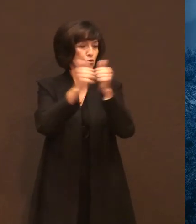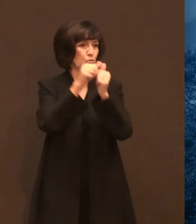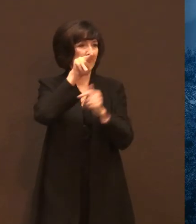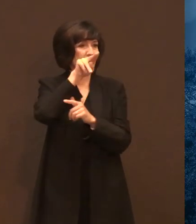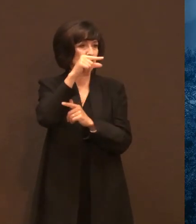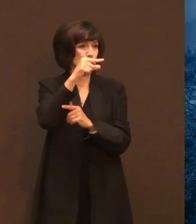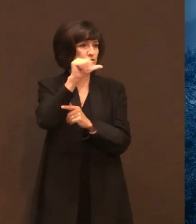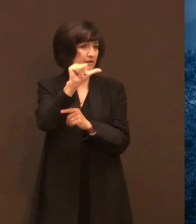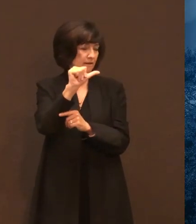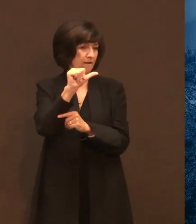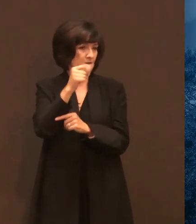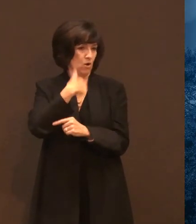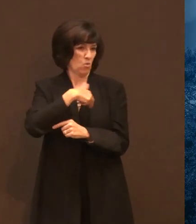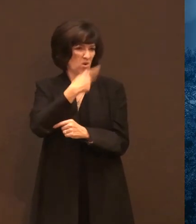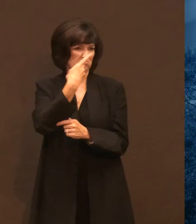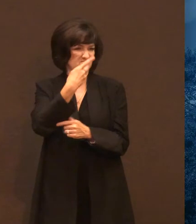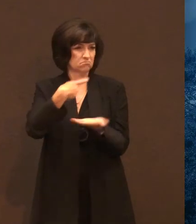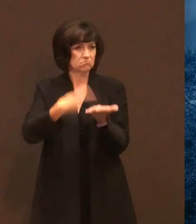call.